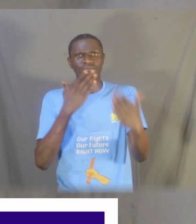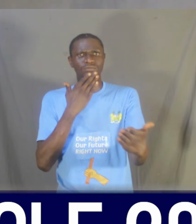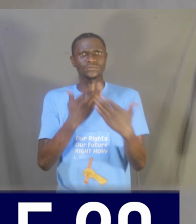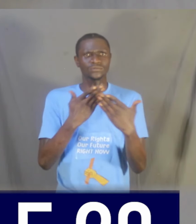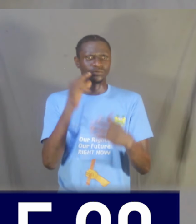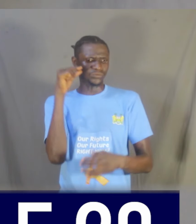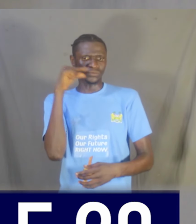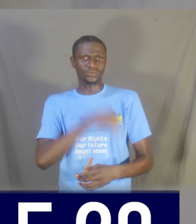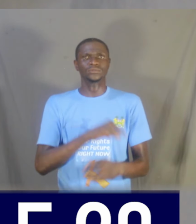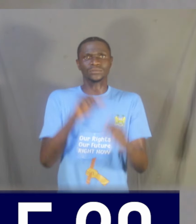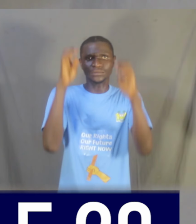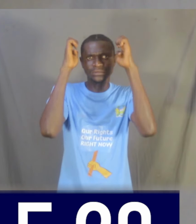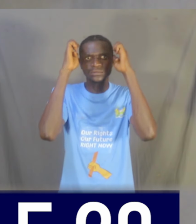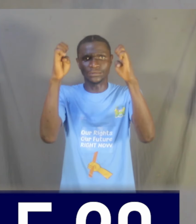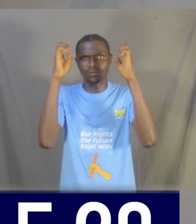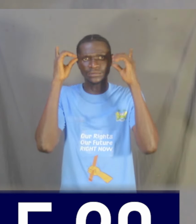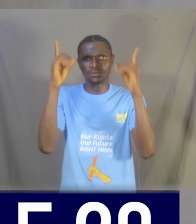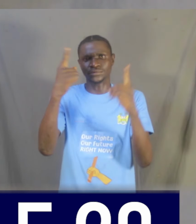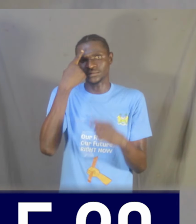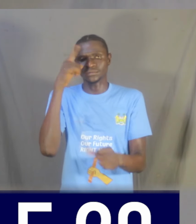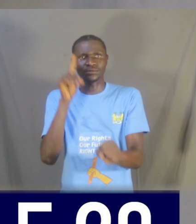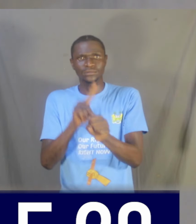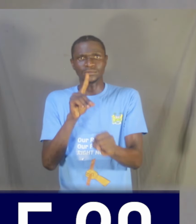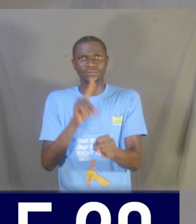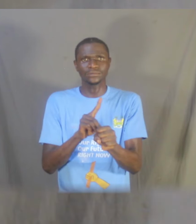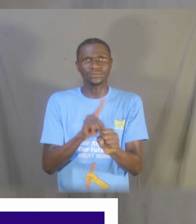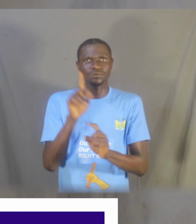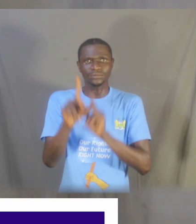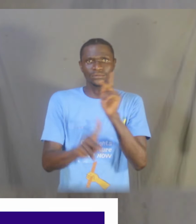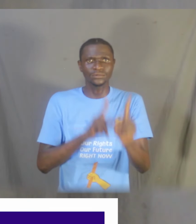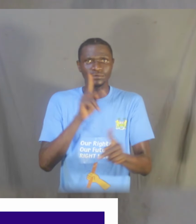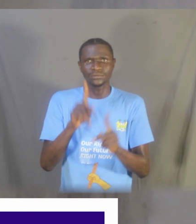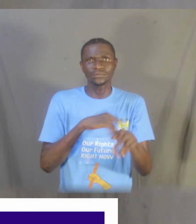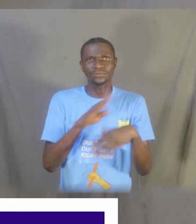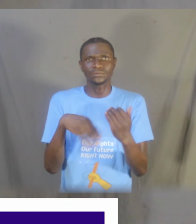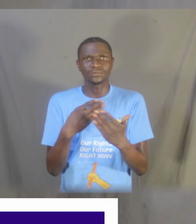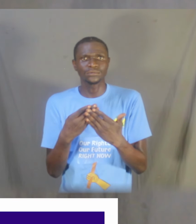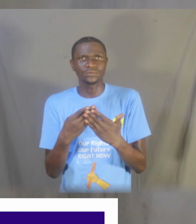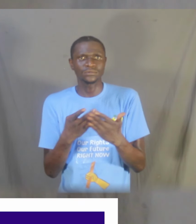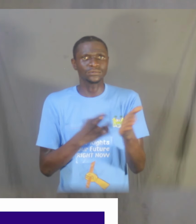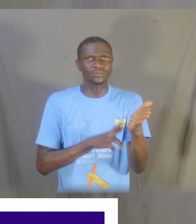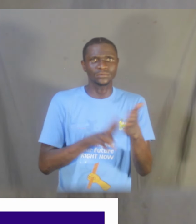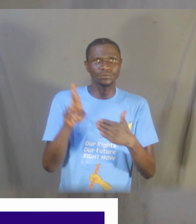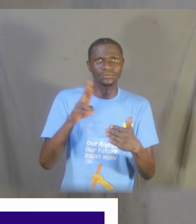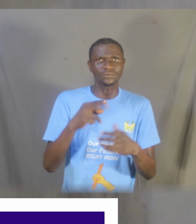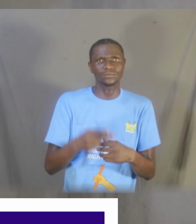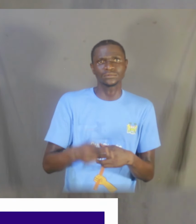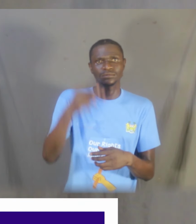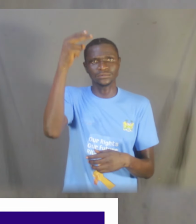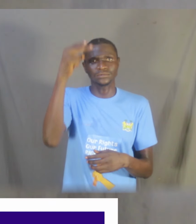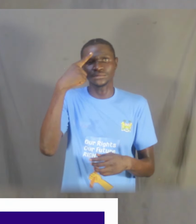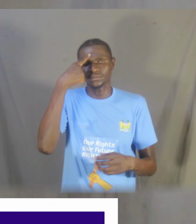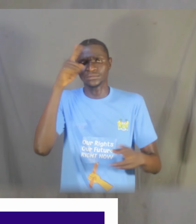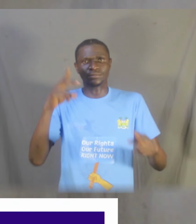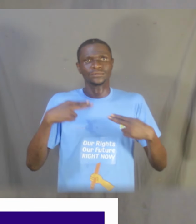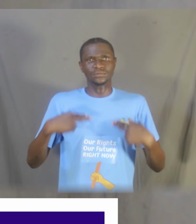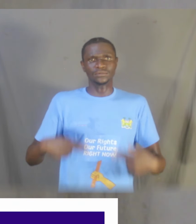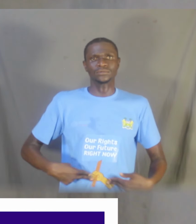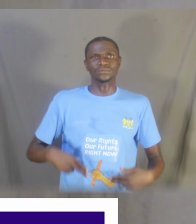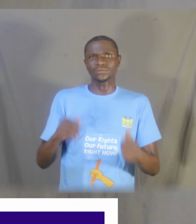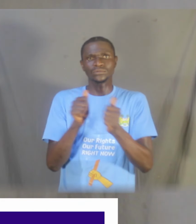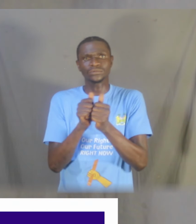disabilities. Article 28. Adequate standard of living. Ensures the right to an adequate standard of living and social